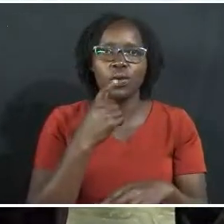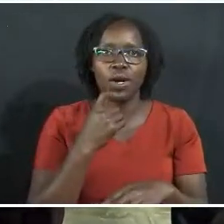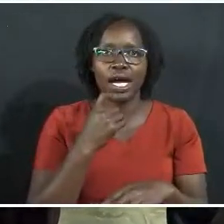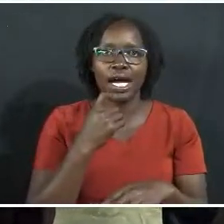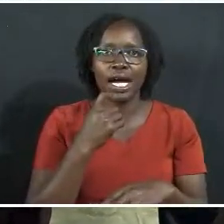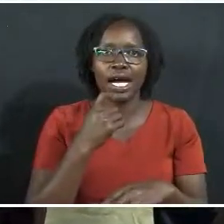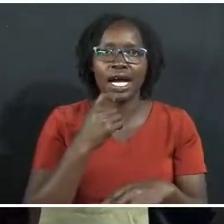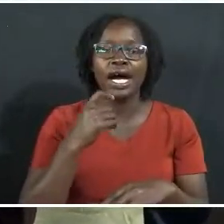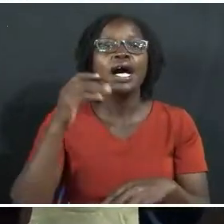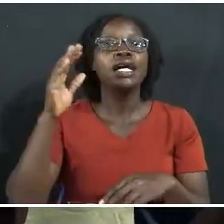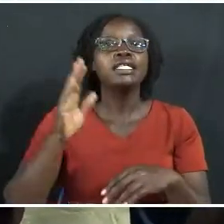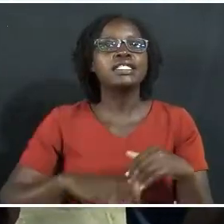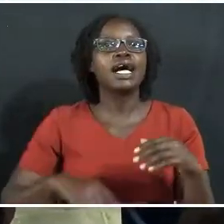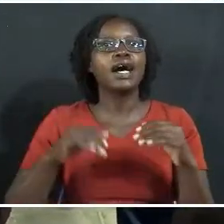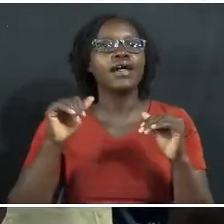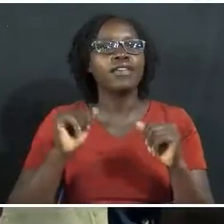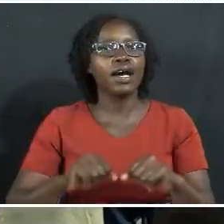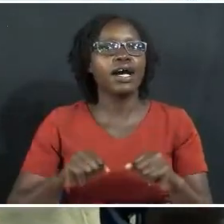May God bless you.